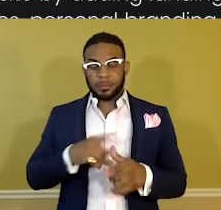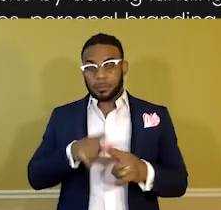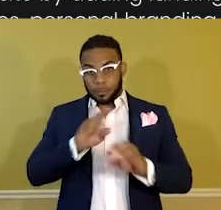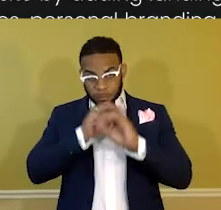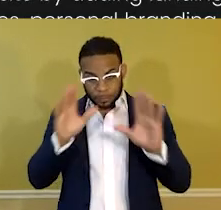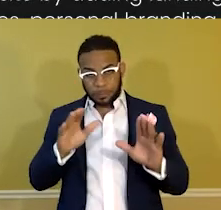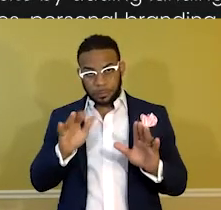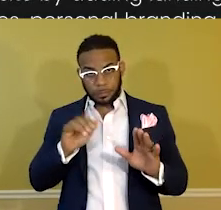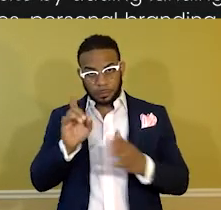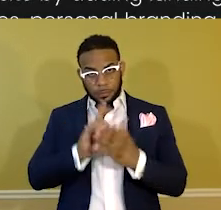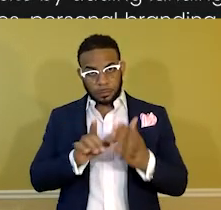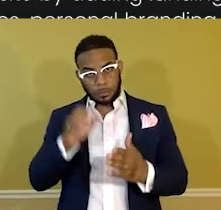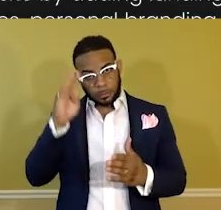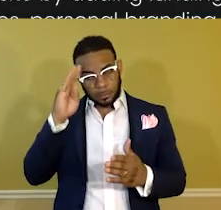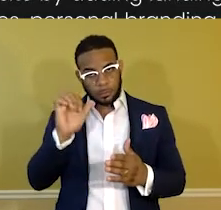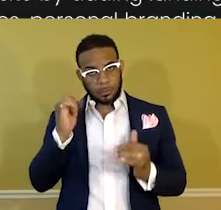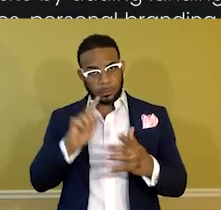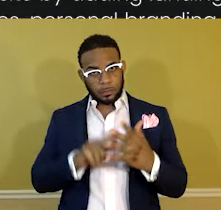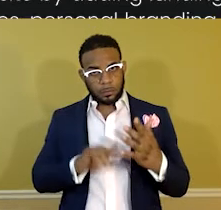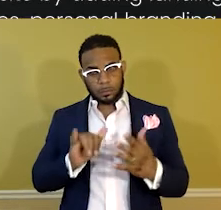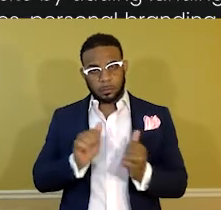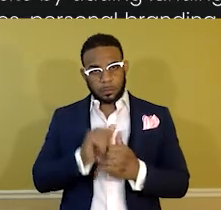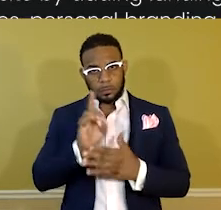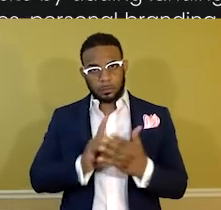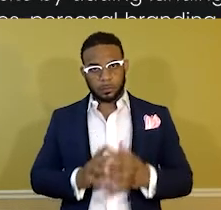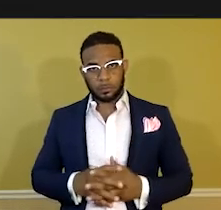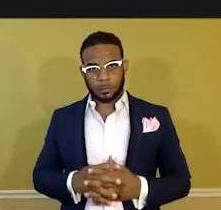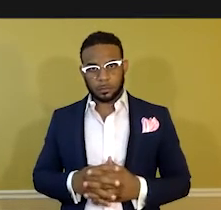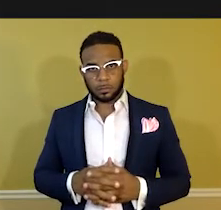obviously as a designer, you know, that you can do all of that with design.